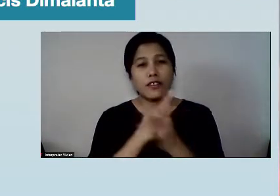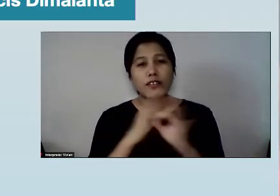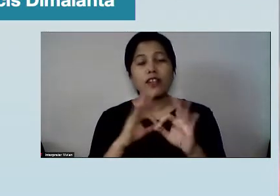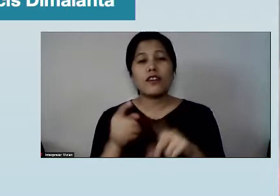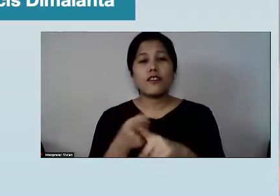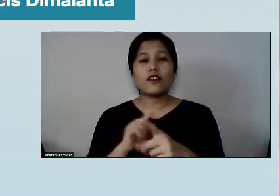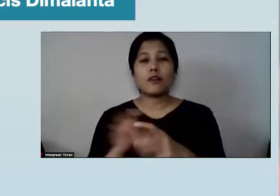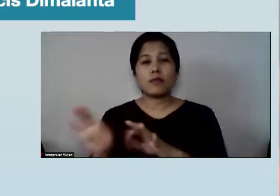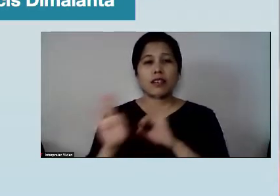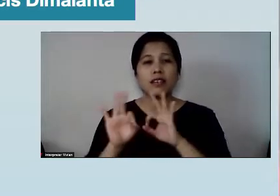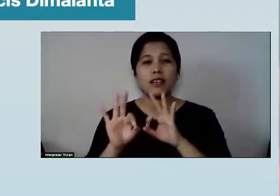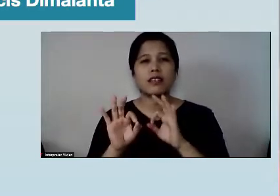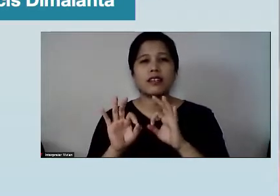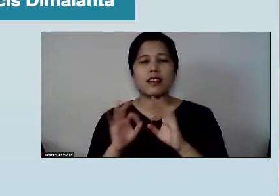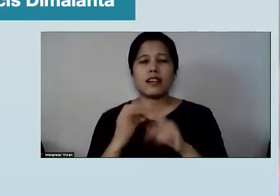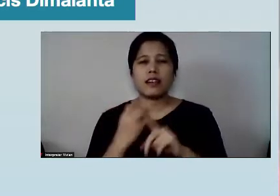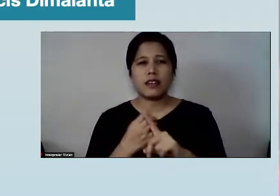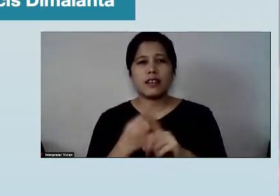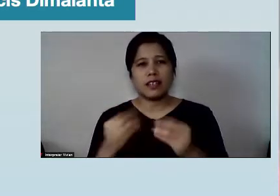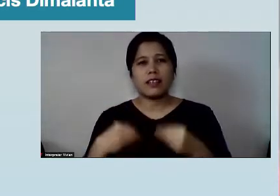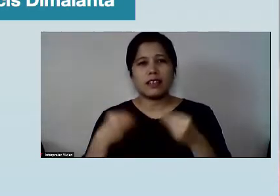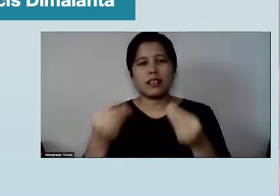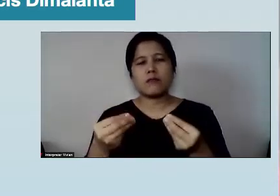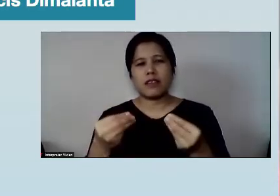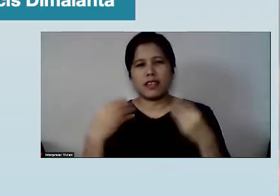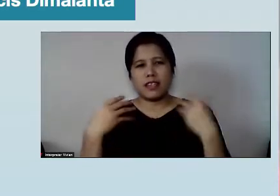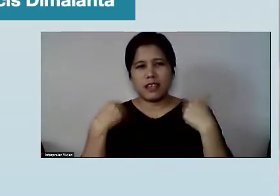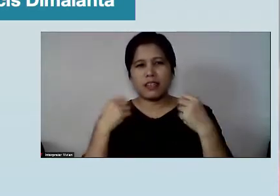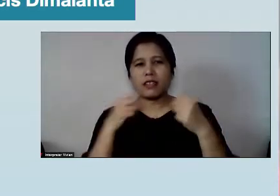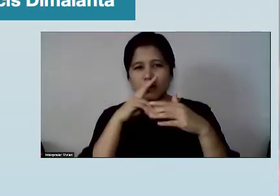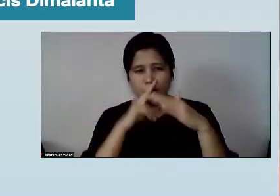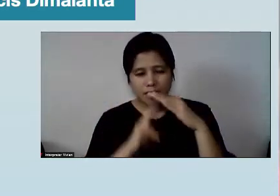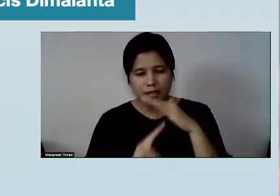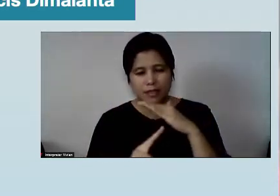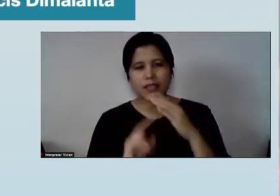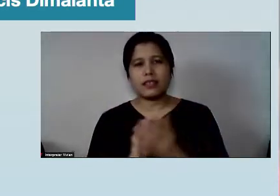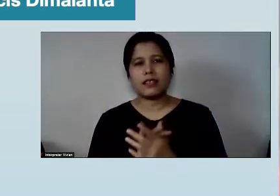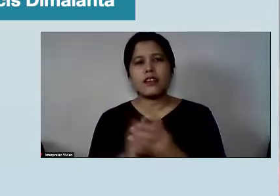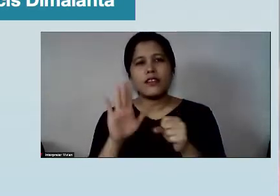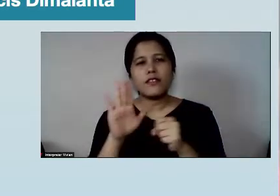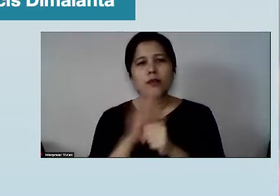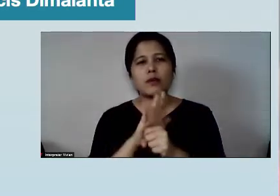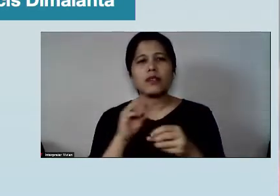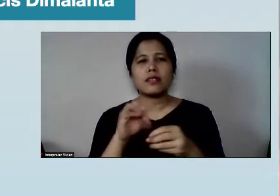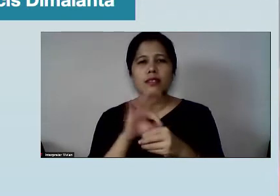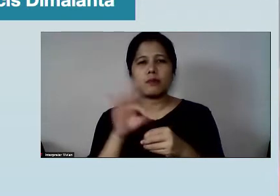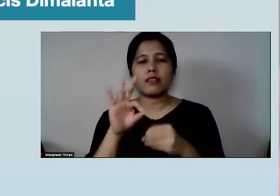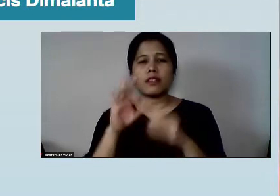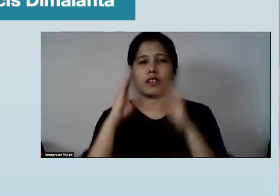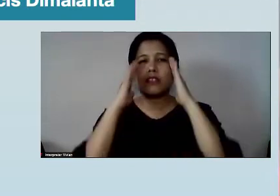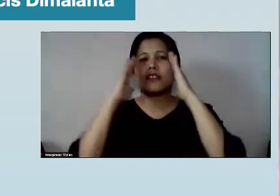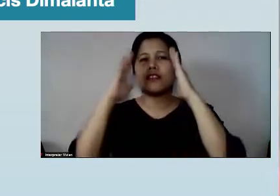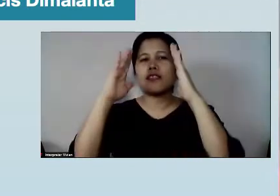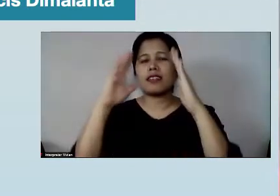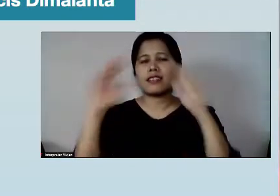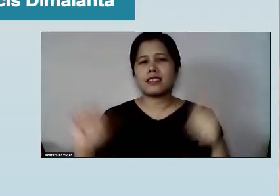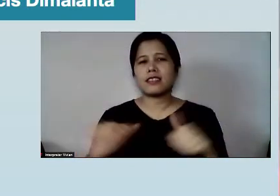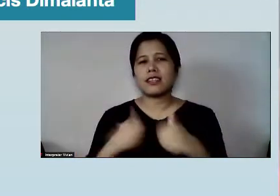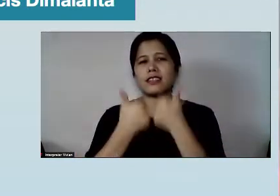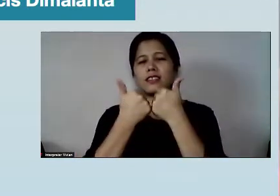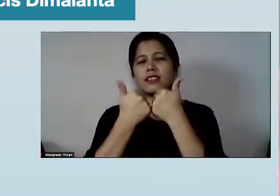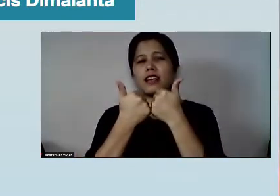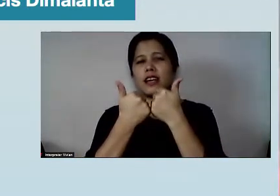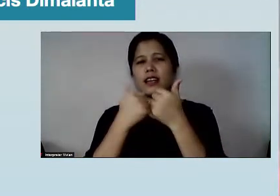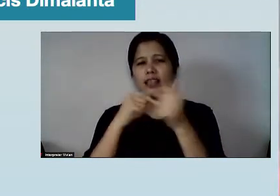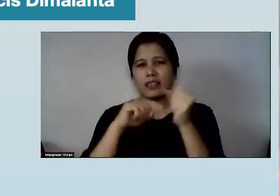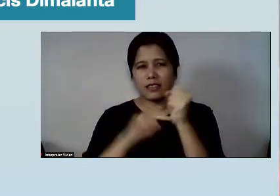fears and hesitations. Grant me courage and humility. Fill me with spirit to face the challenges and start the change